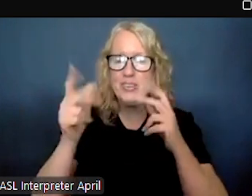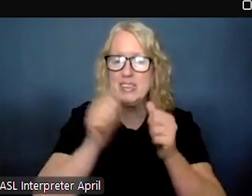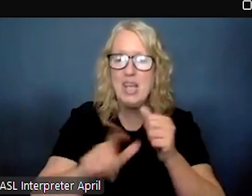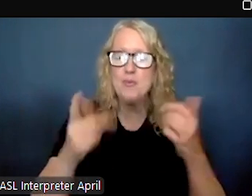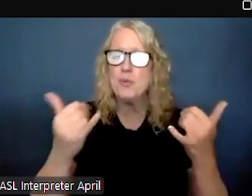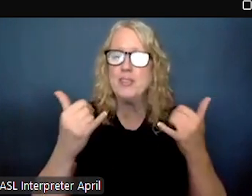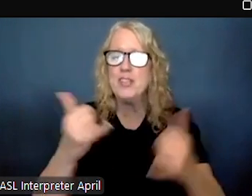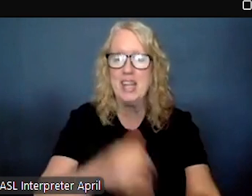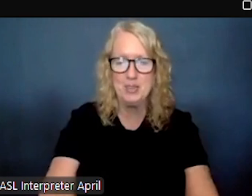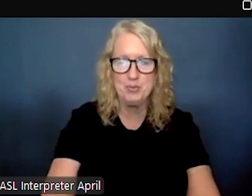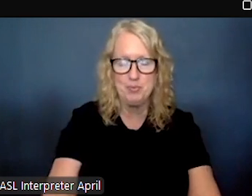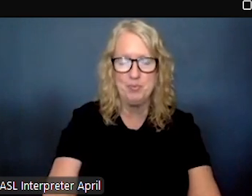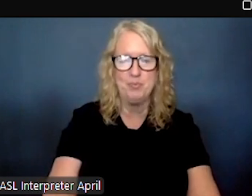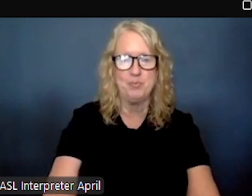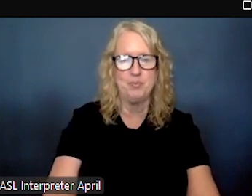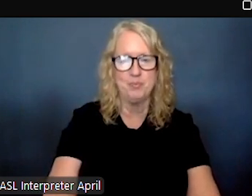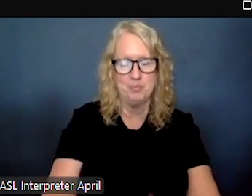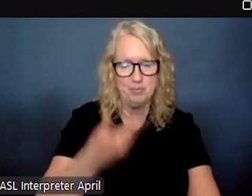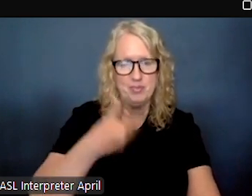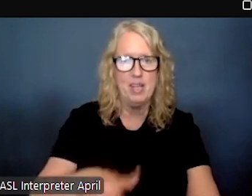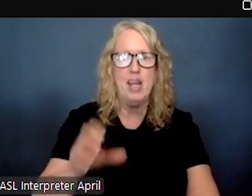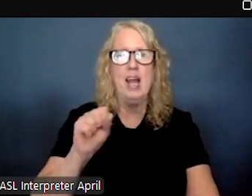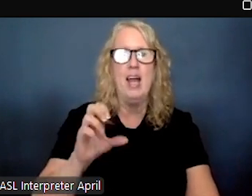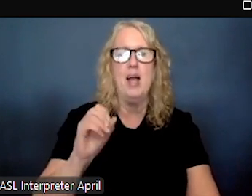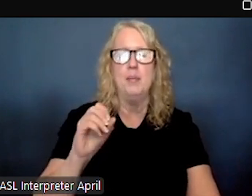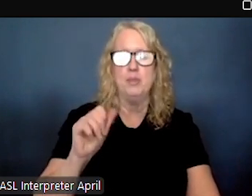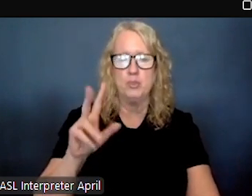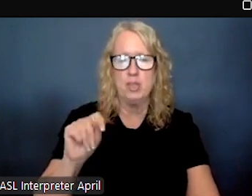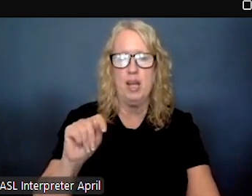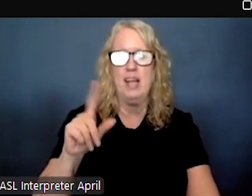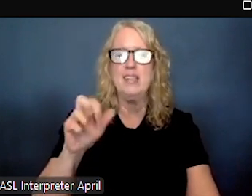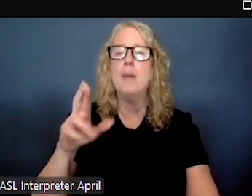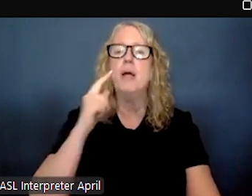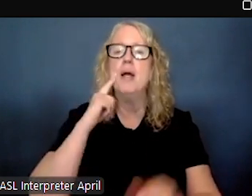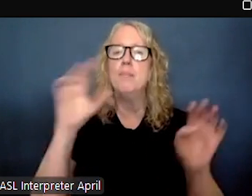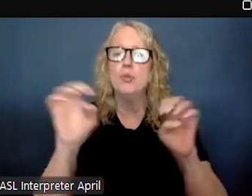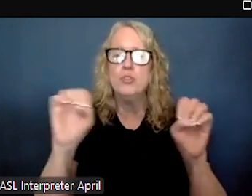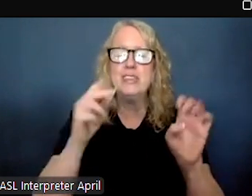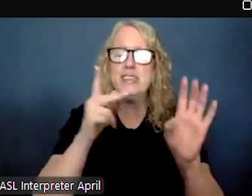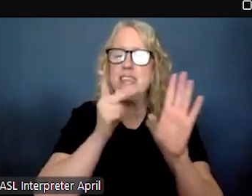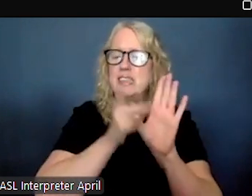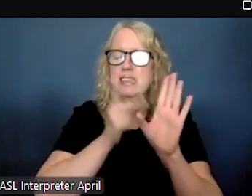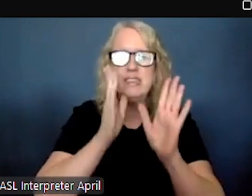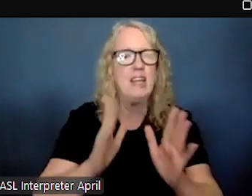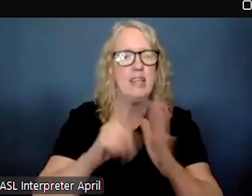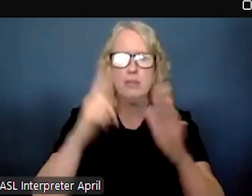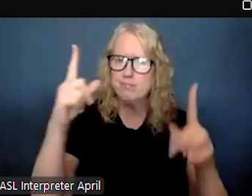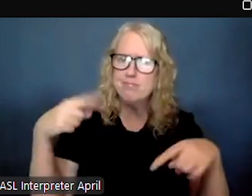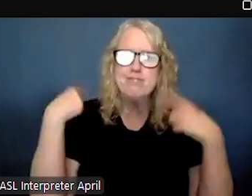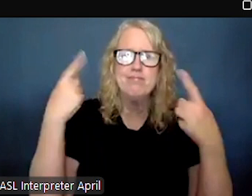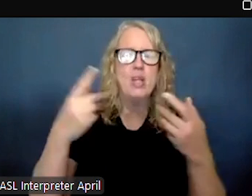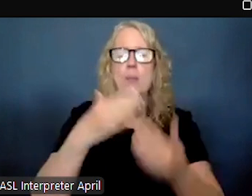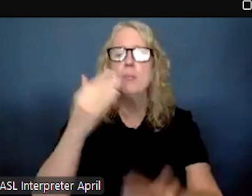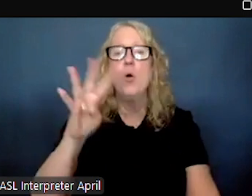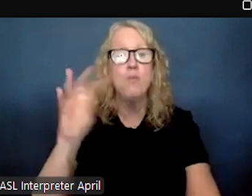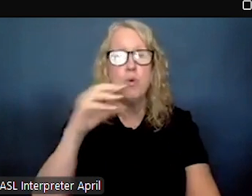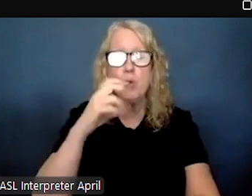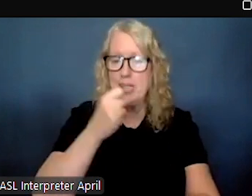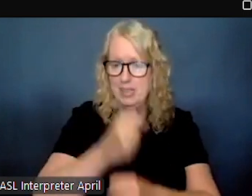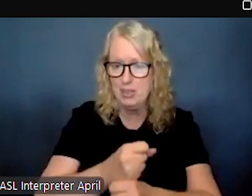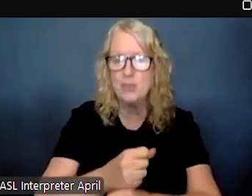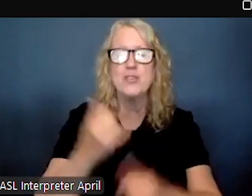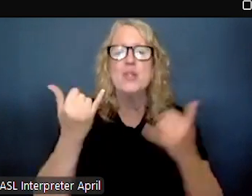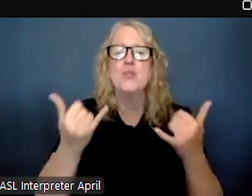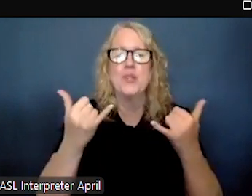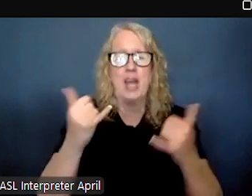today. My name is Scott Zeller. I'm an emergency psychiatrist. I've been working in emergency psychiatry for close to 40 years now. I'm